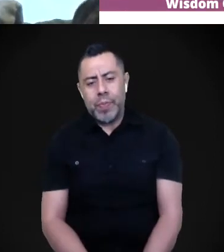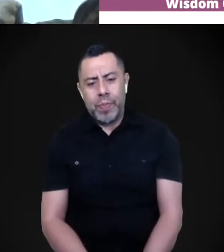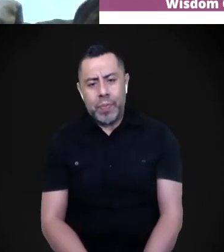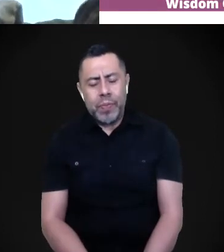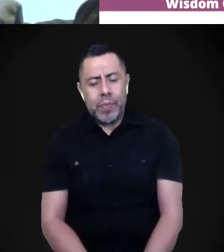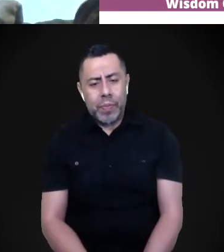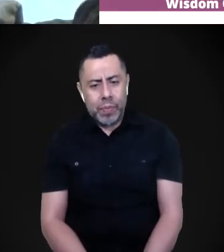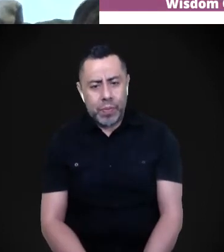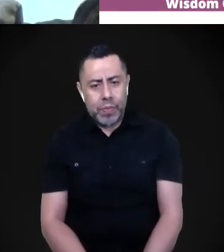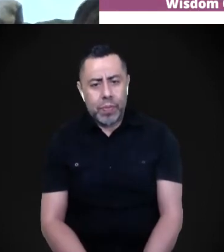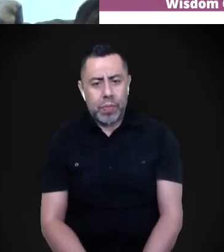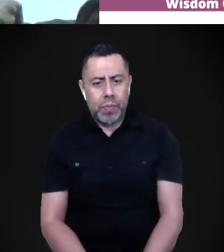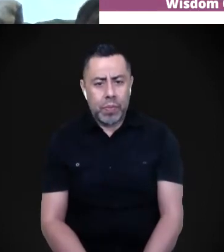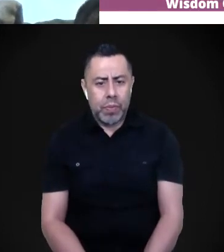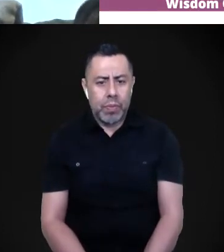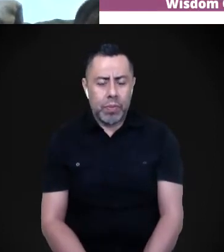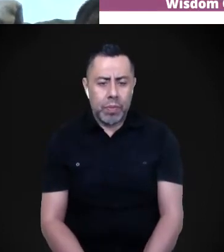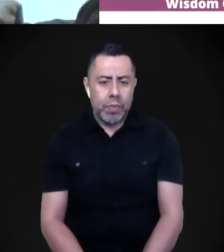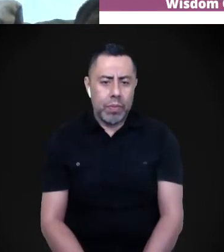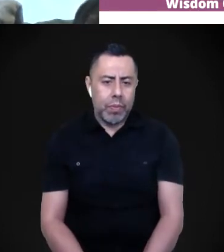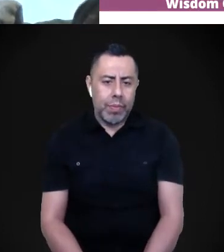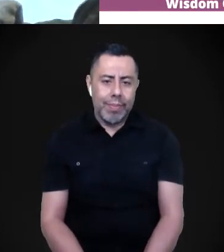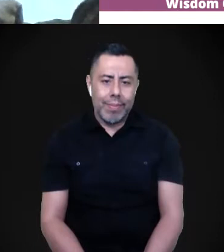nashanaha 10 years that's a abijan nasha.